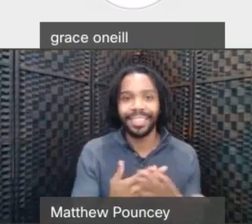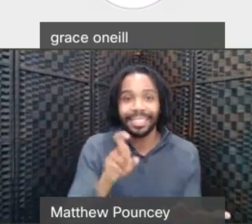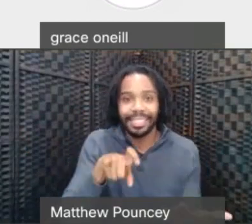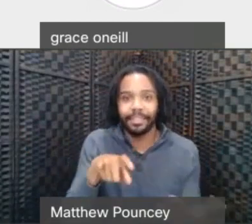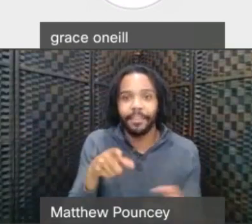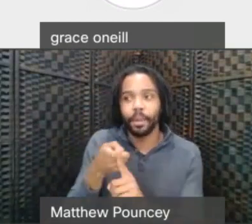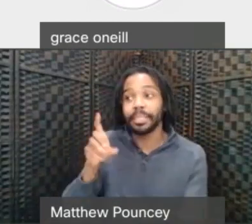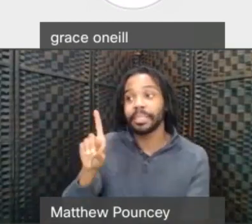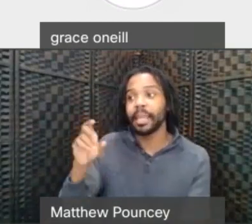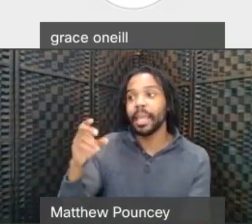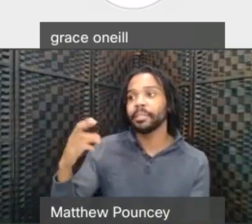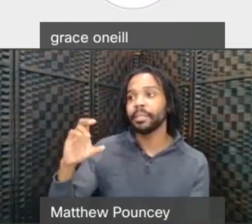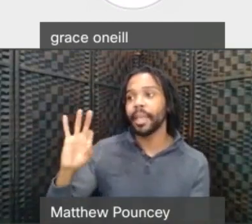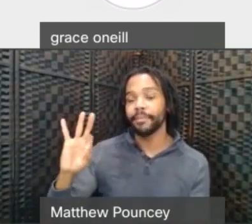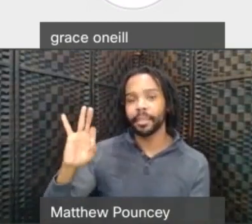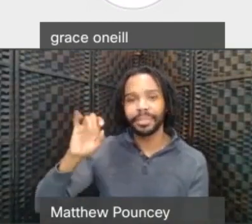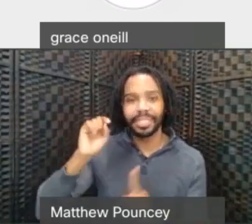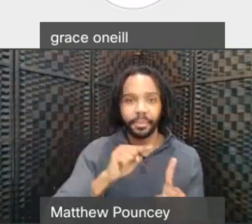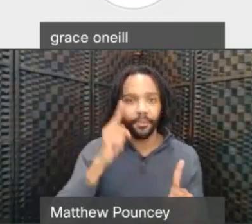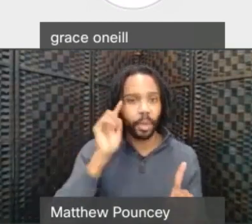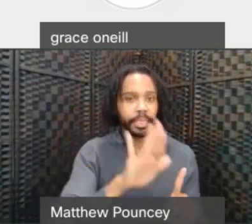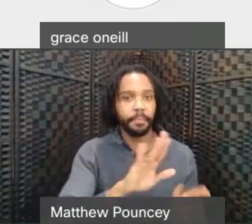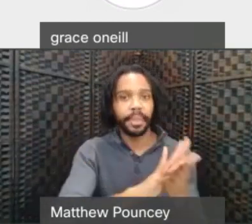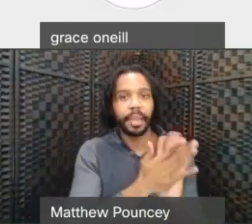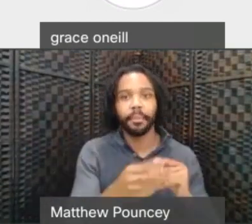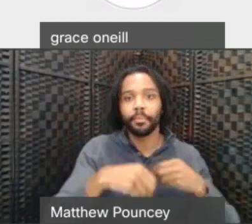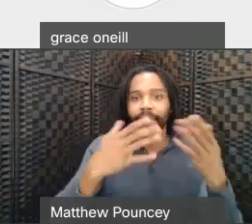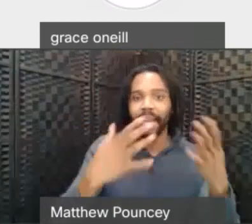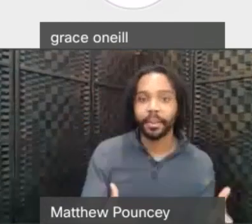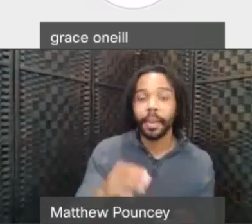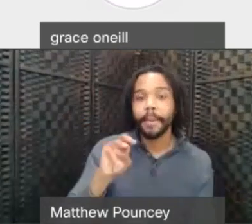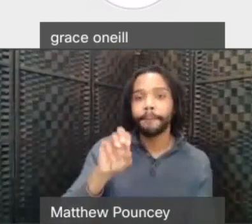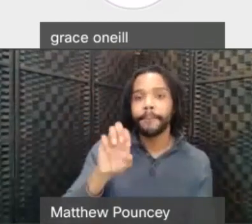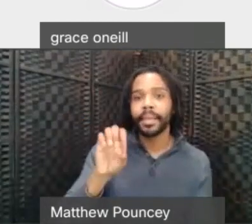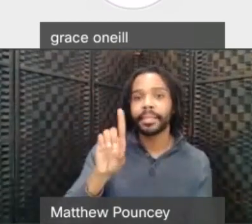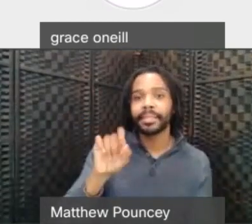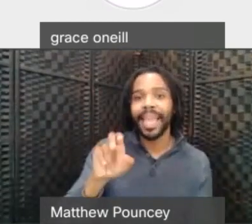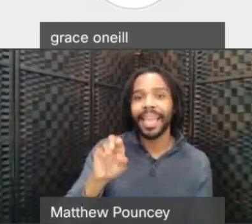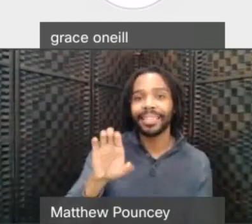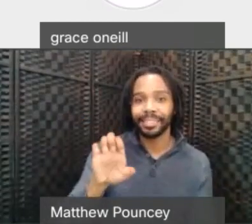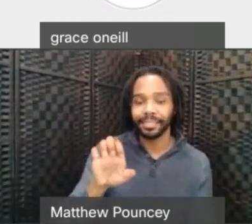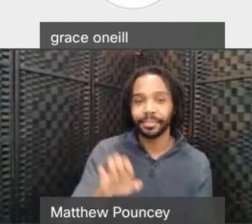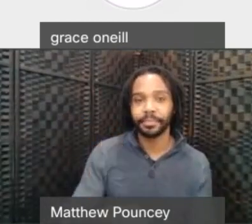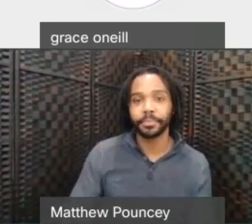DHCF in terms of the becoming providers, Medicaid providers.